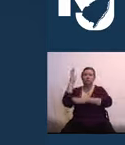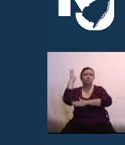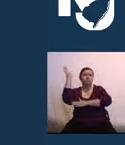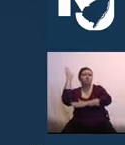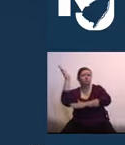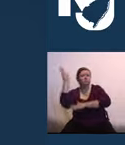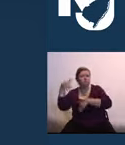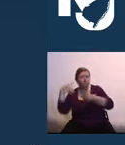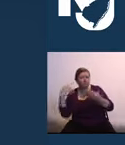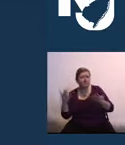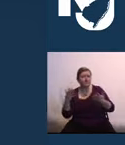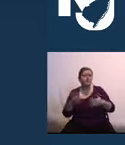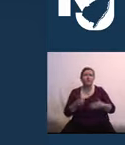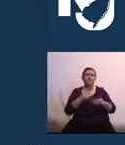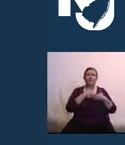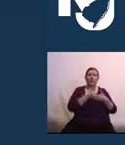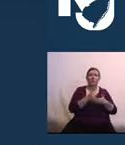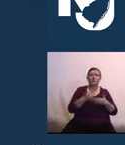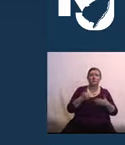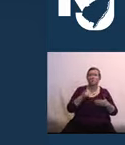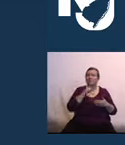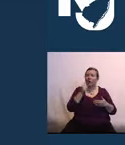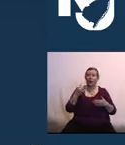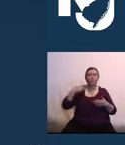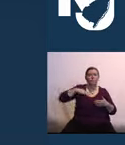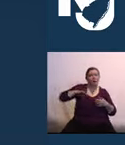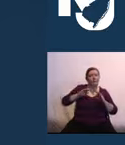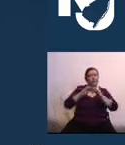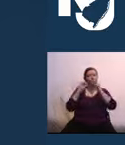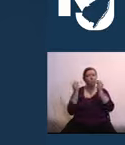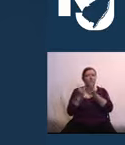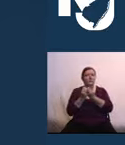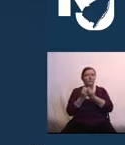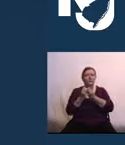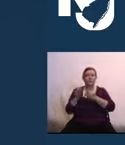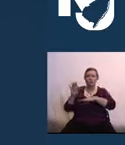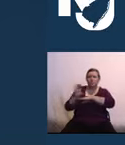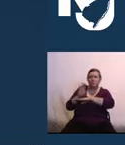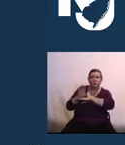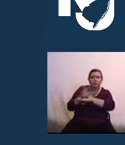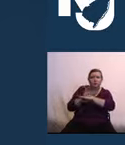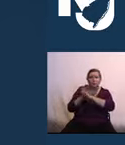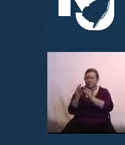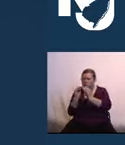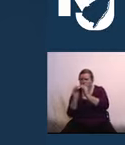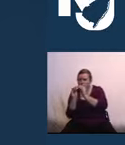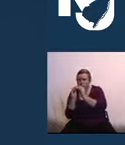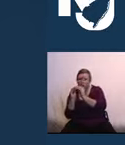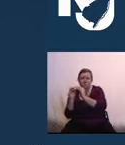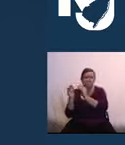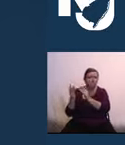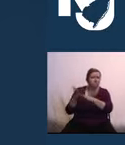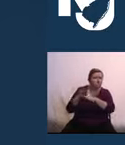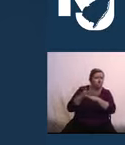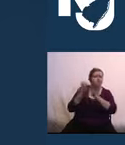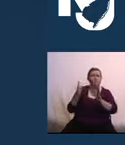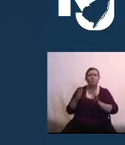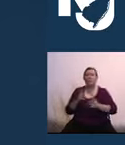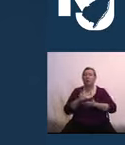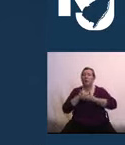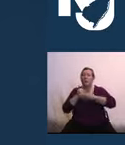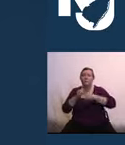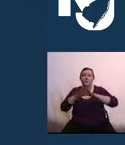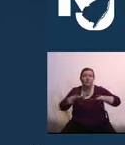nonprofit organizations, notably for the group Families with Children from China, which was personal given his 3